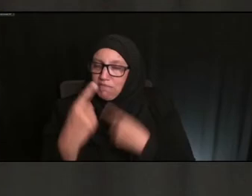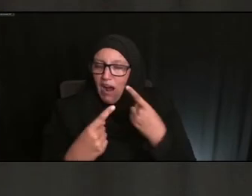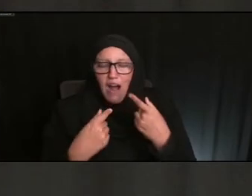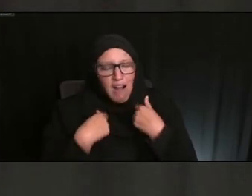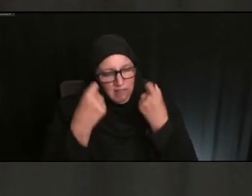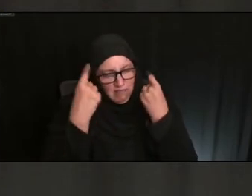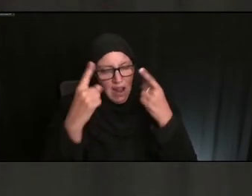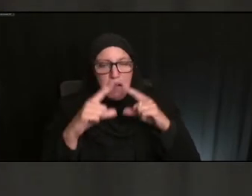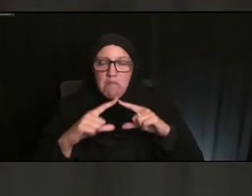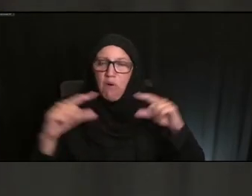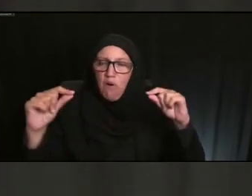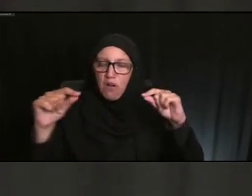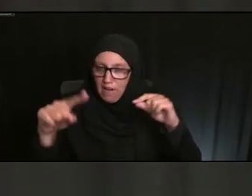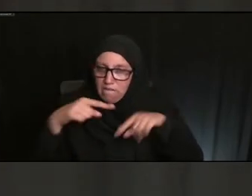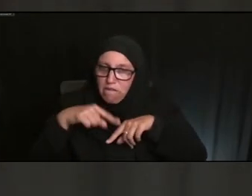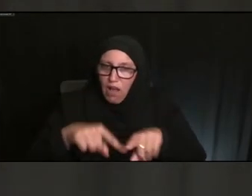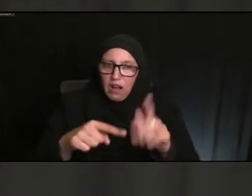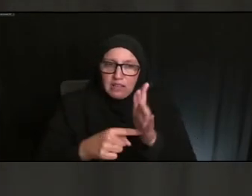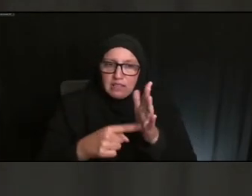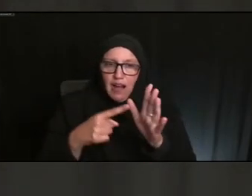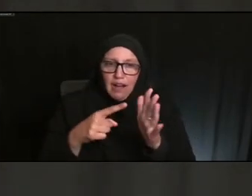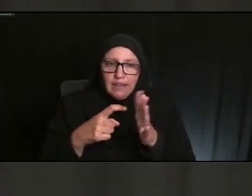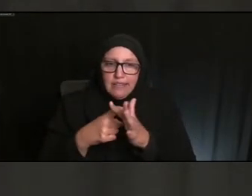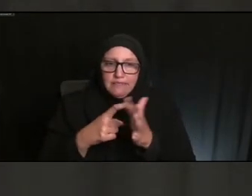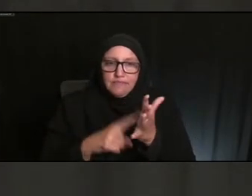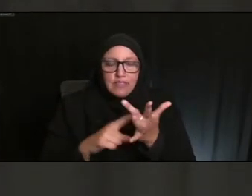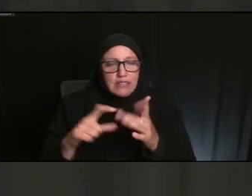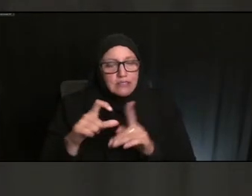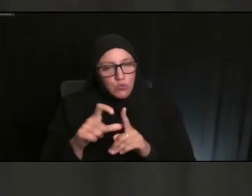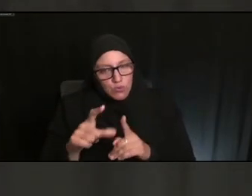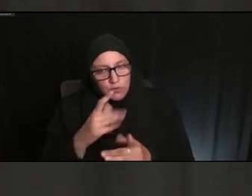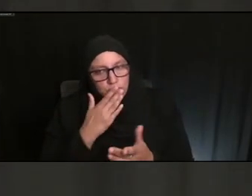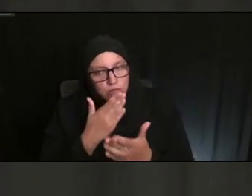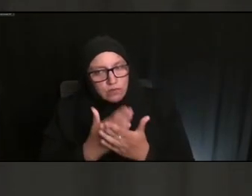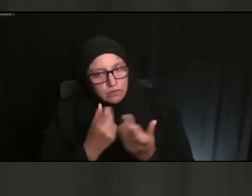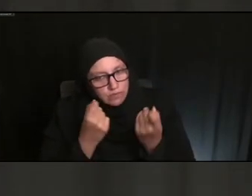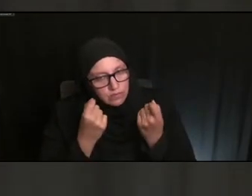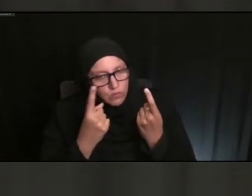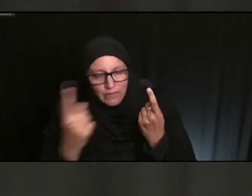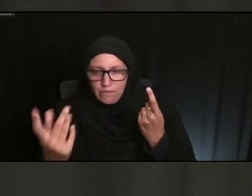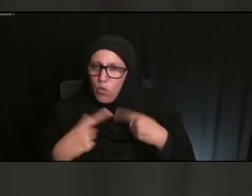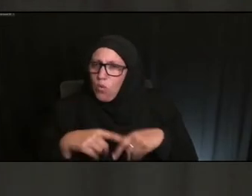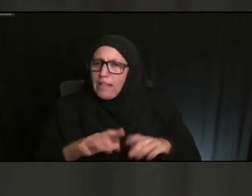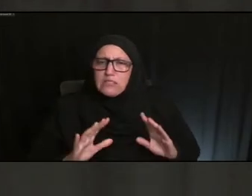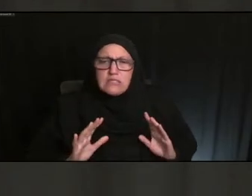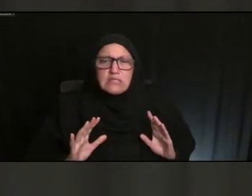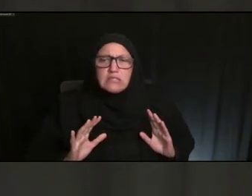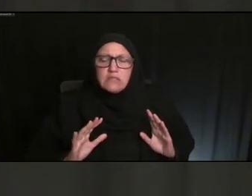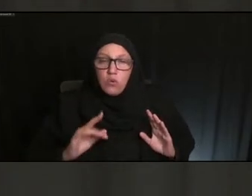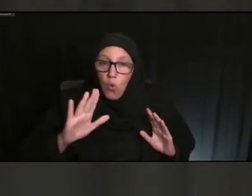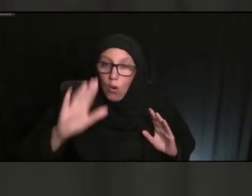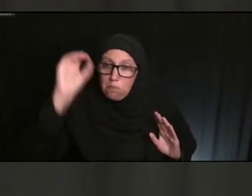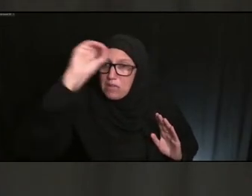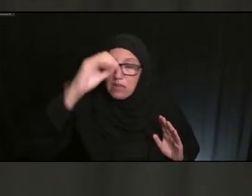you understand, that you've been given, that's what you do. Other than that, don't give me your opinion.